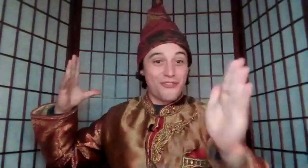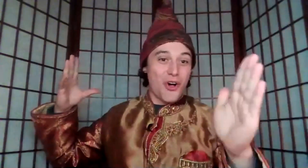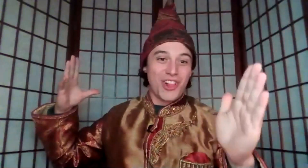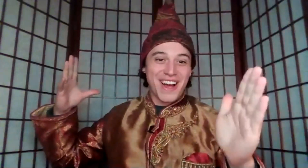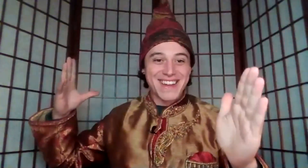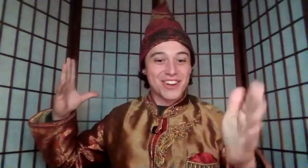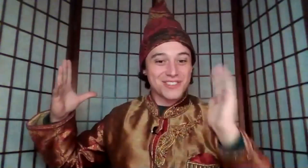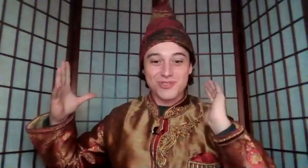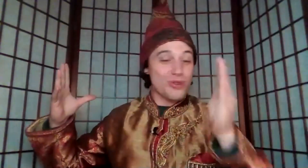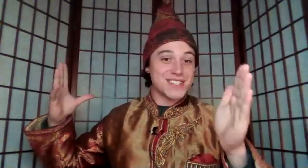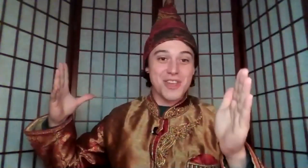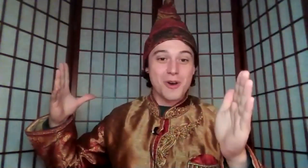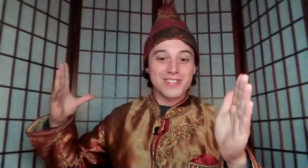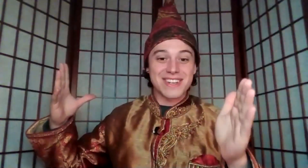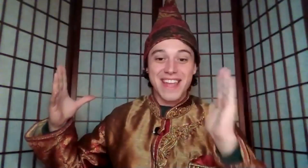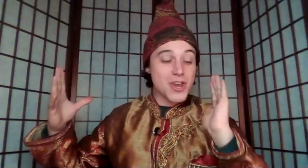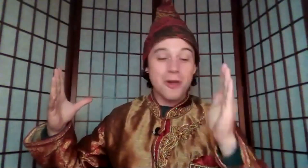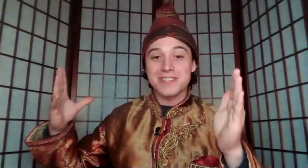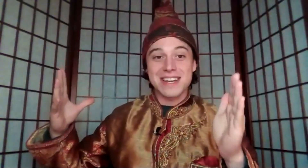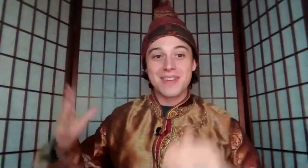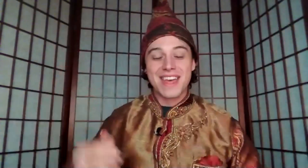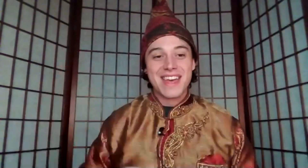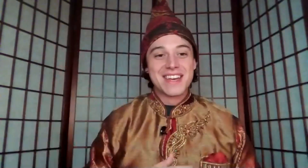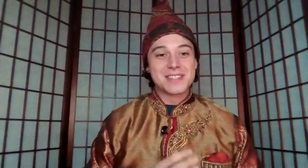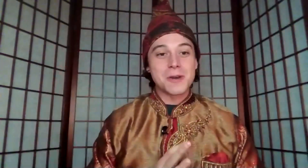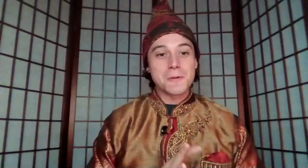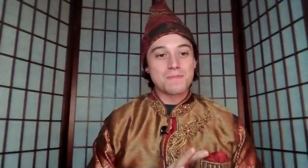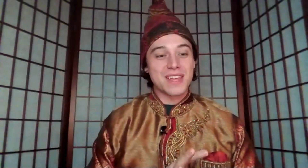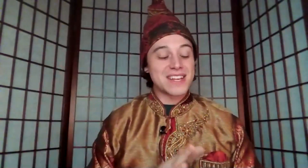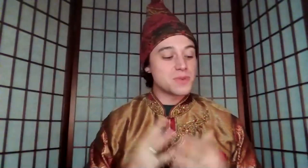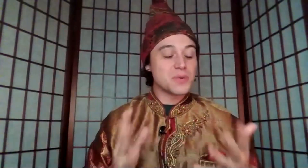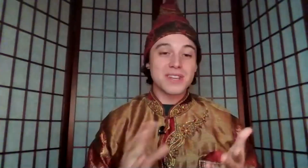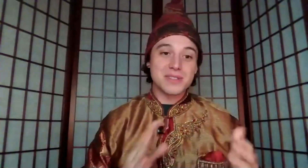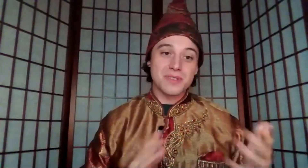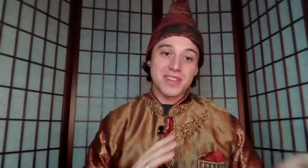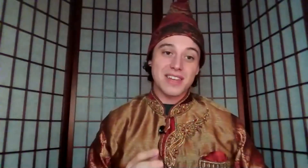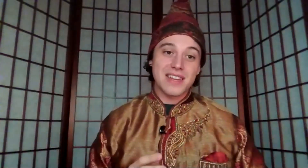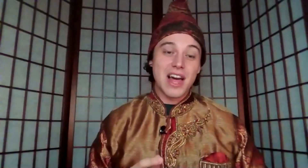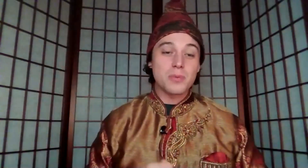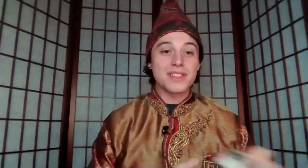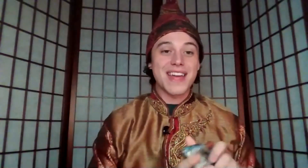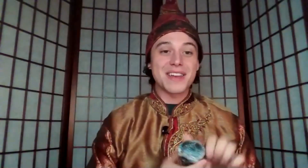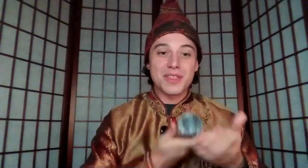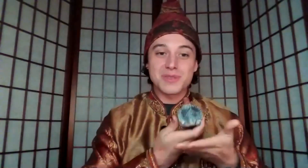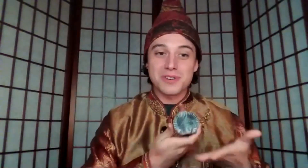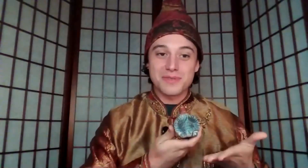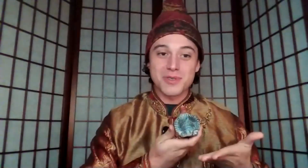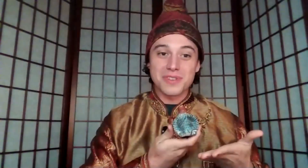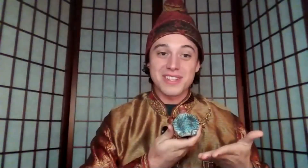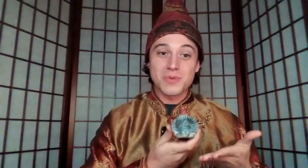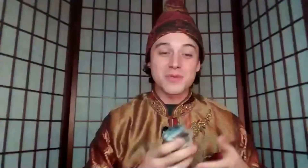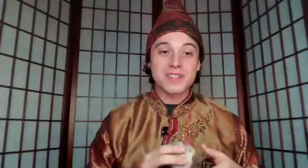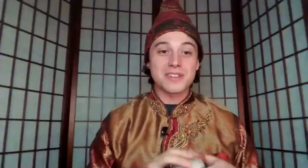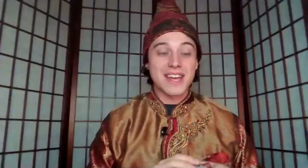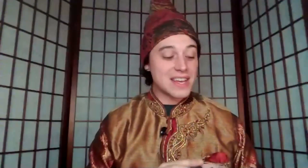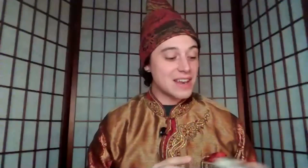going full on, you're just crossing the ocean in no time. So, and that's what the wind is really going to help with. And this wonderful tool